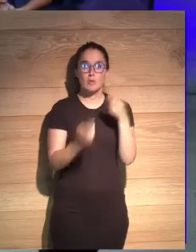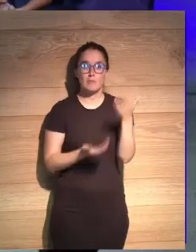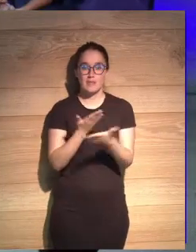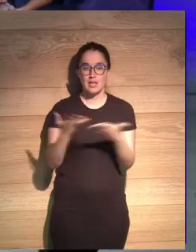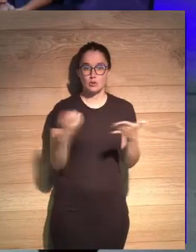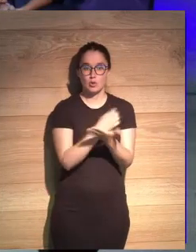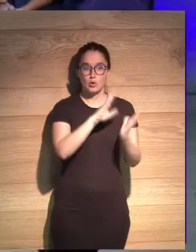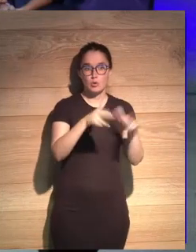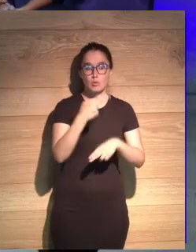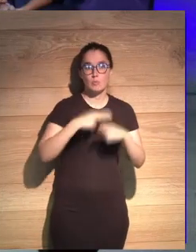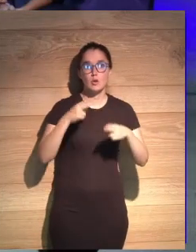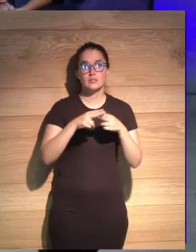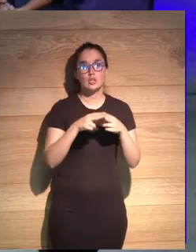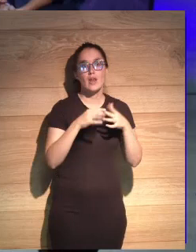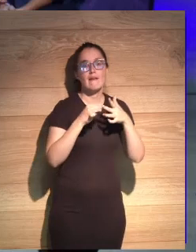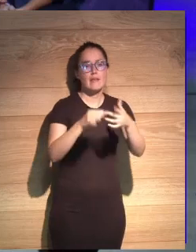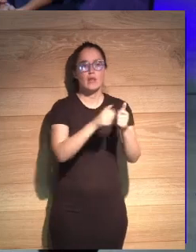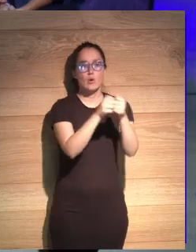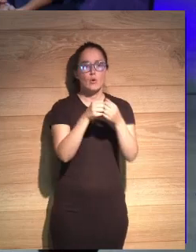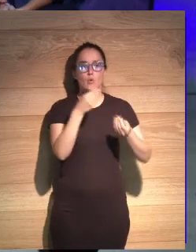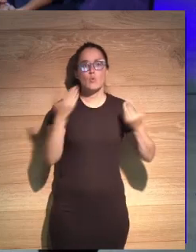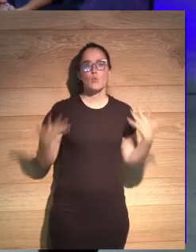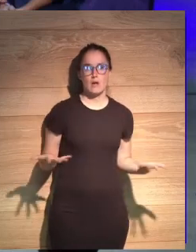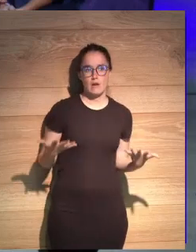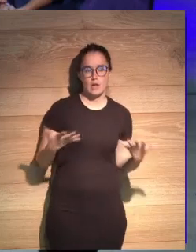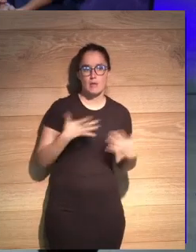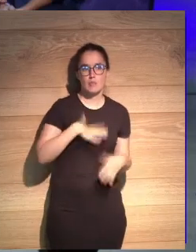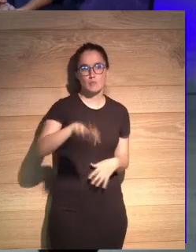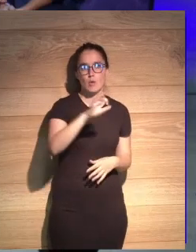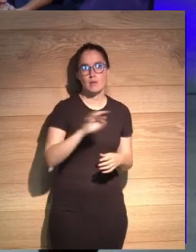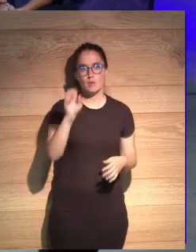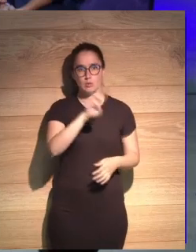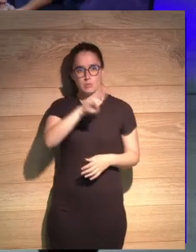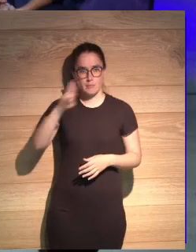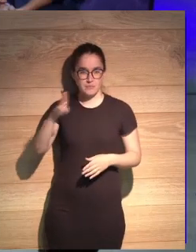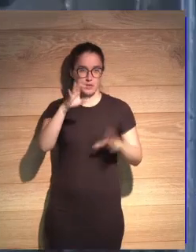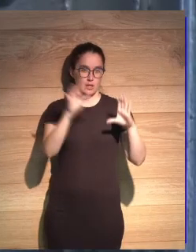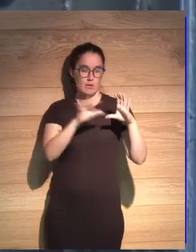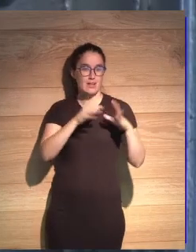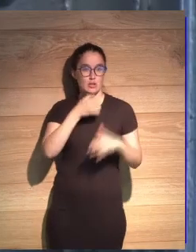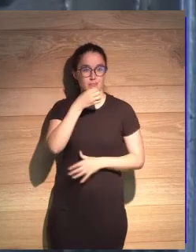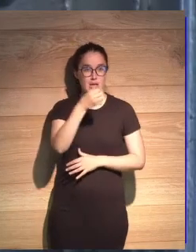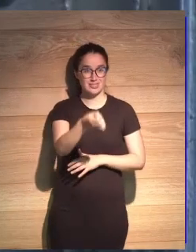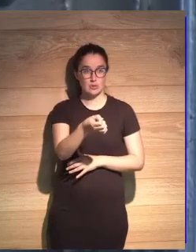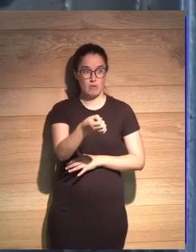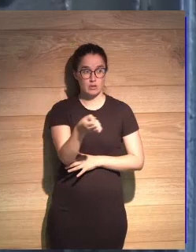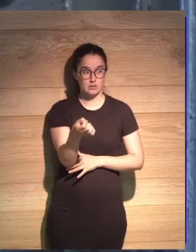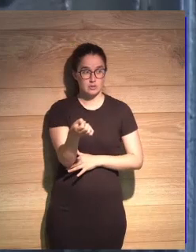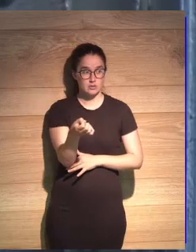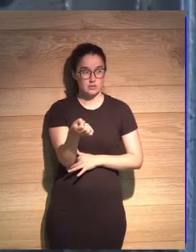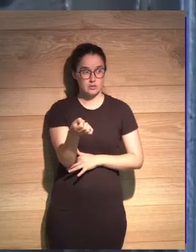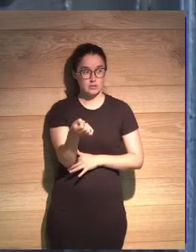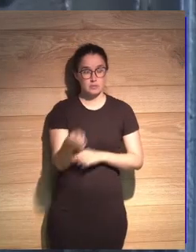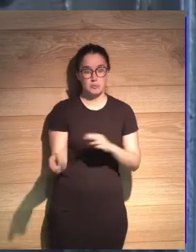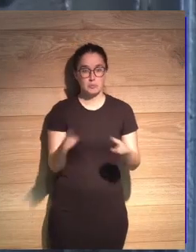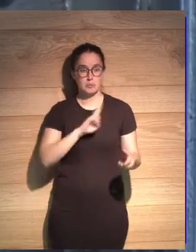In a presentation of a white book, I asked different politicians from